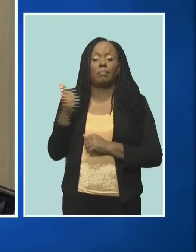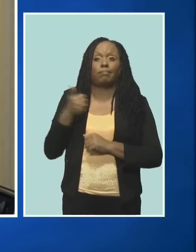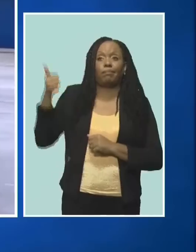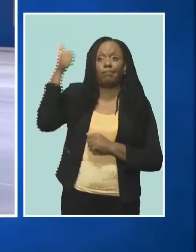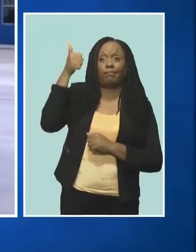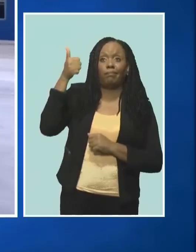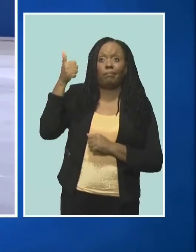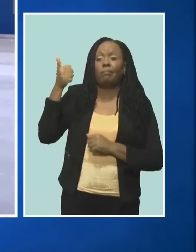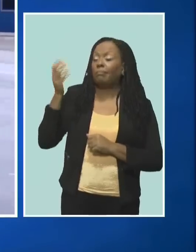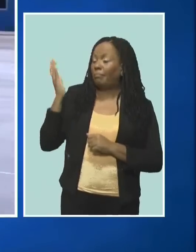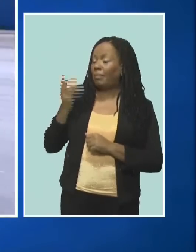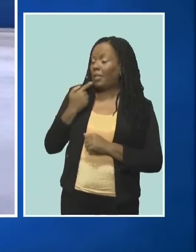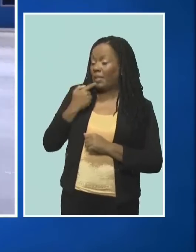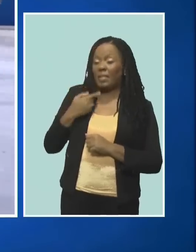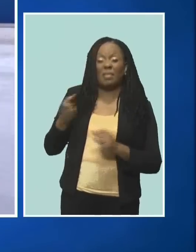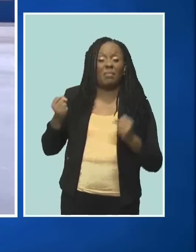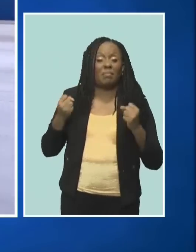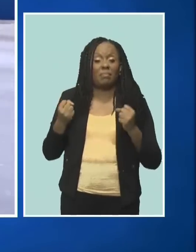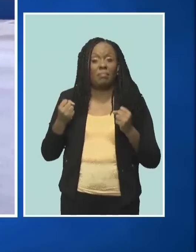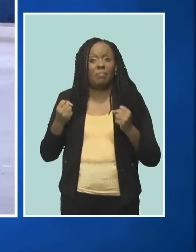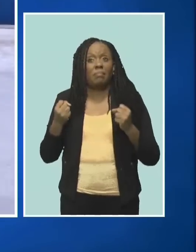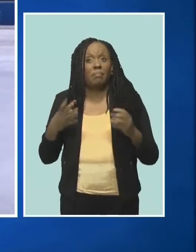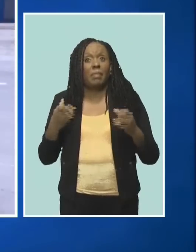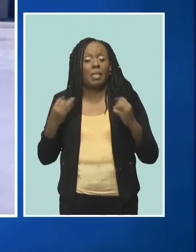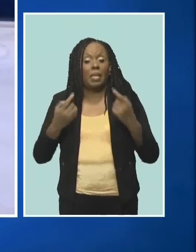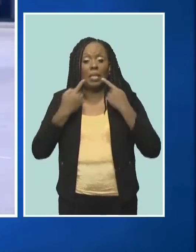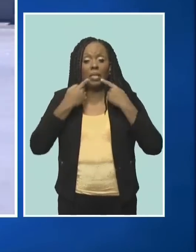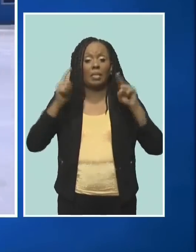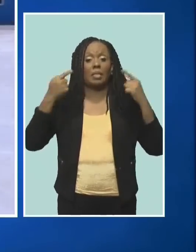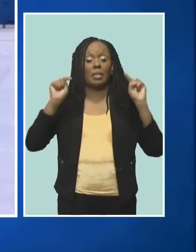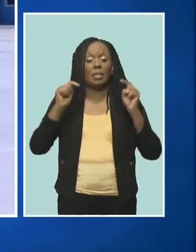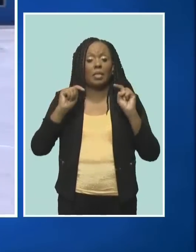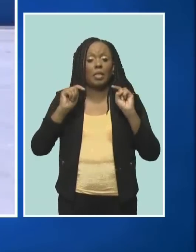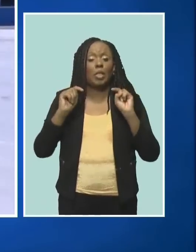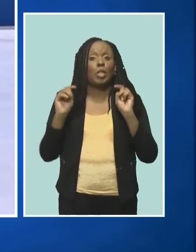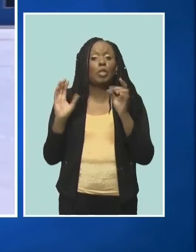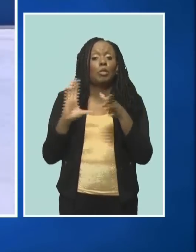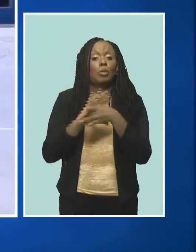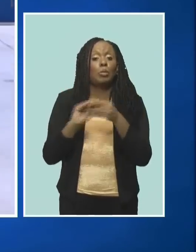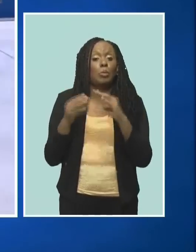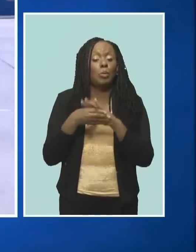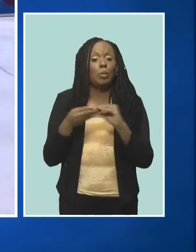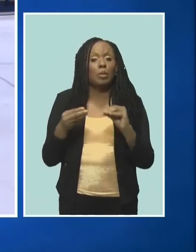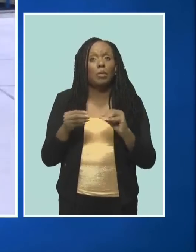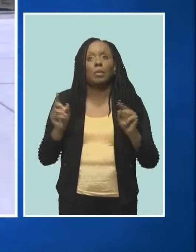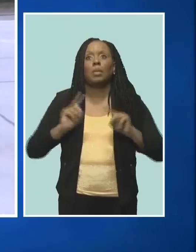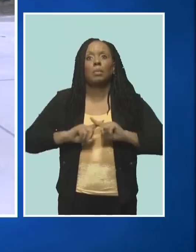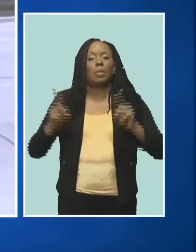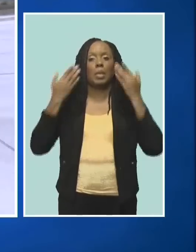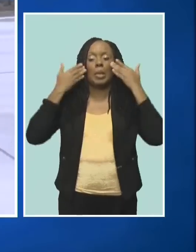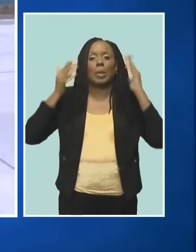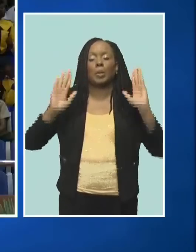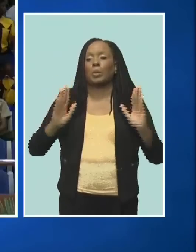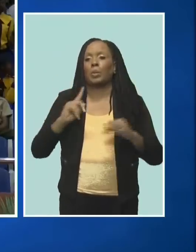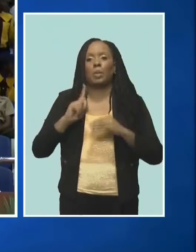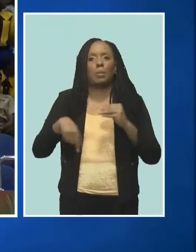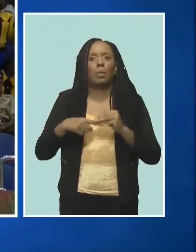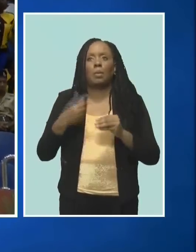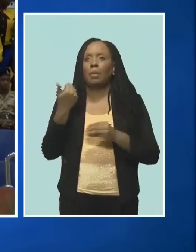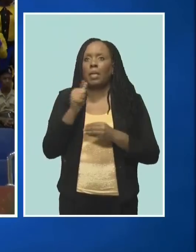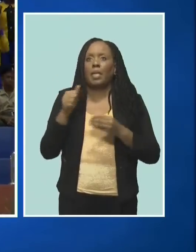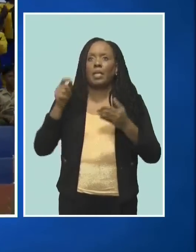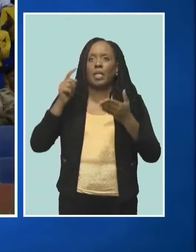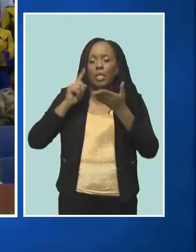says although there are many cadetting success stories, he is unsure of any substantial research or documentation on